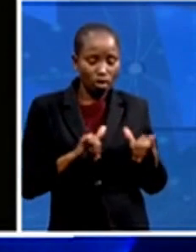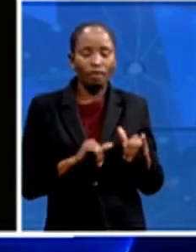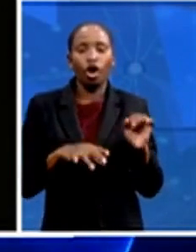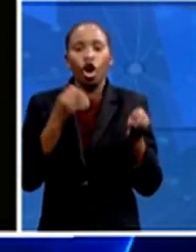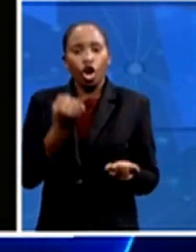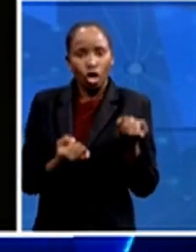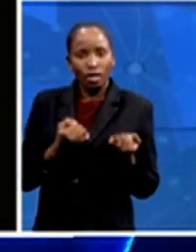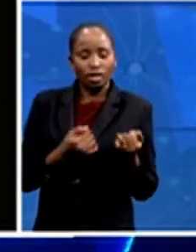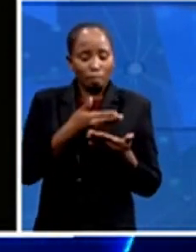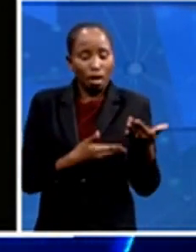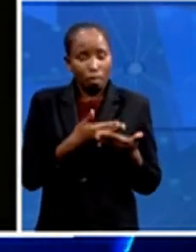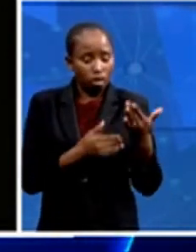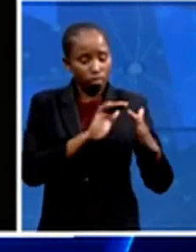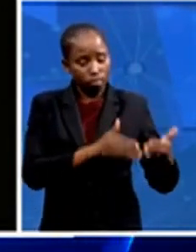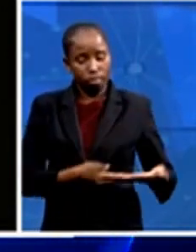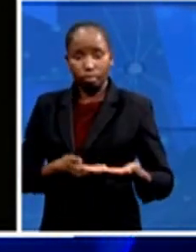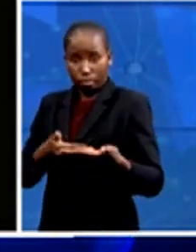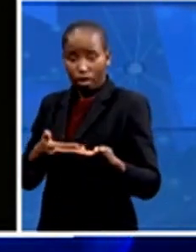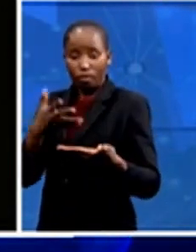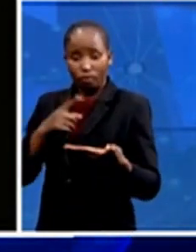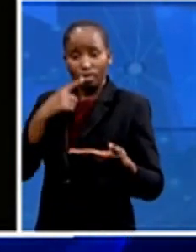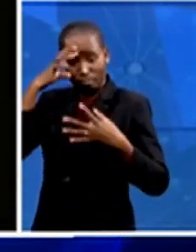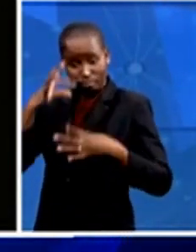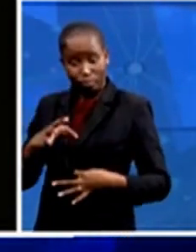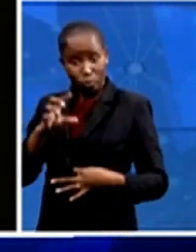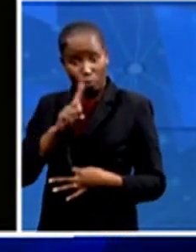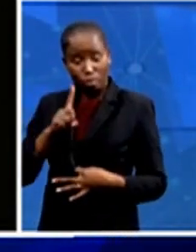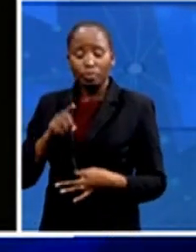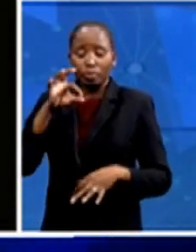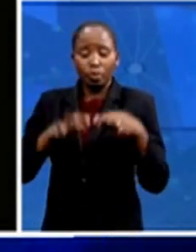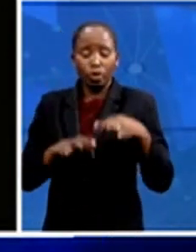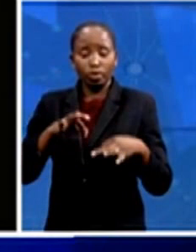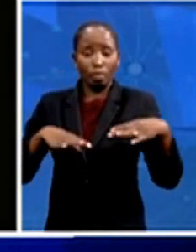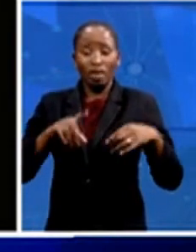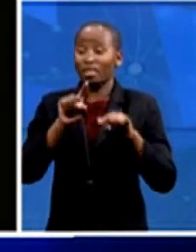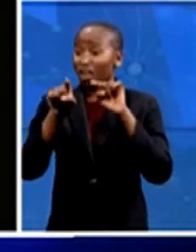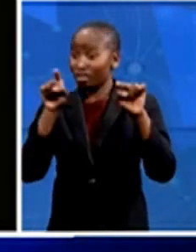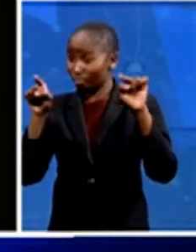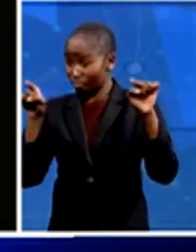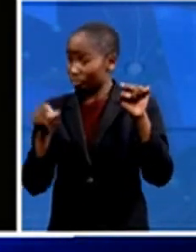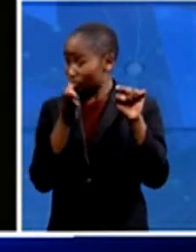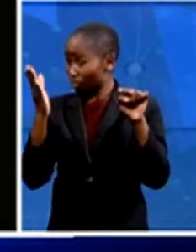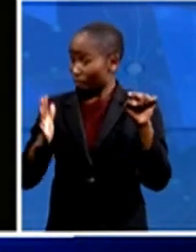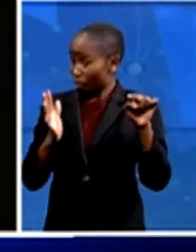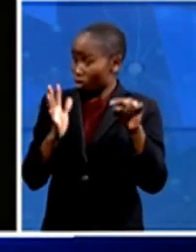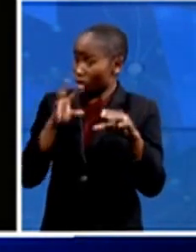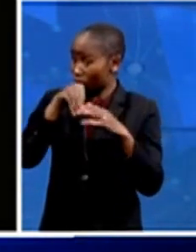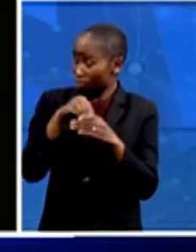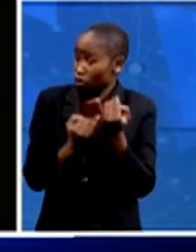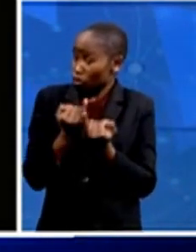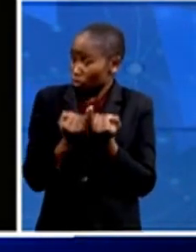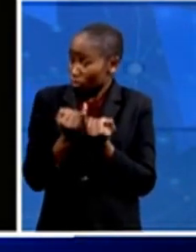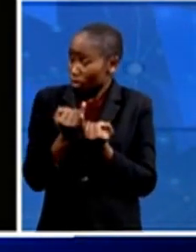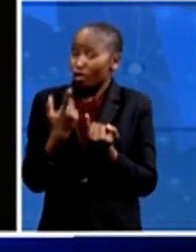if, other political parties who wish to contest, their court application have until the 11th